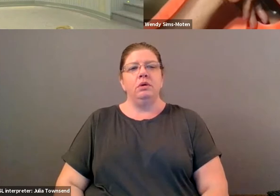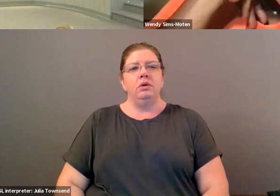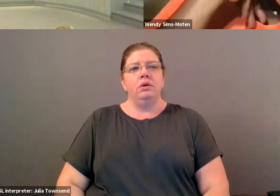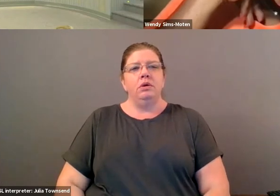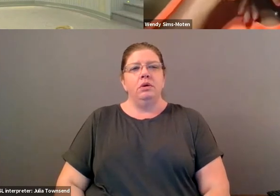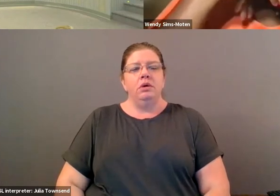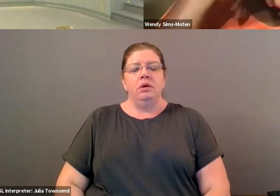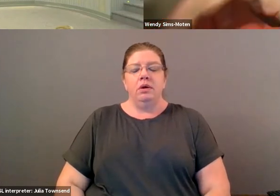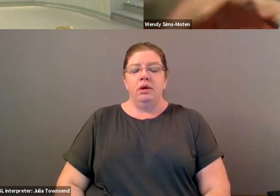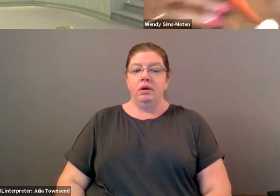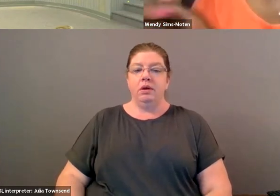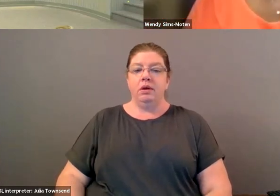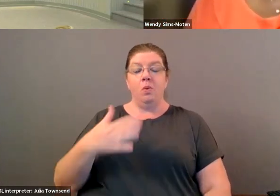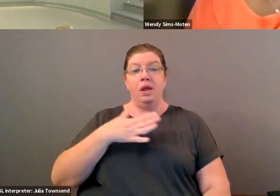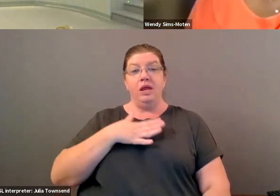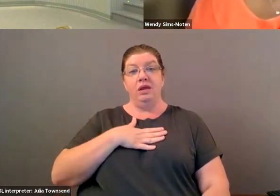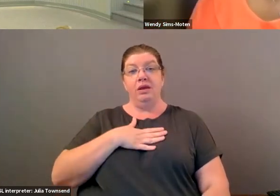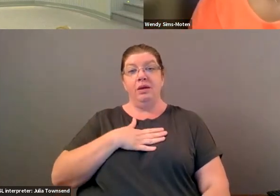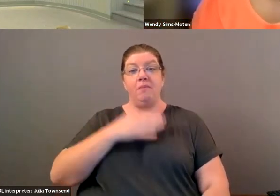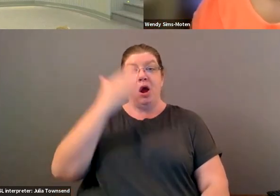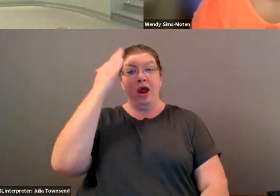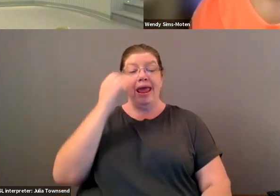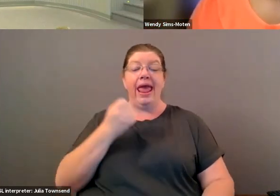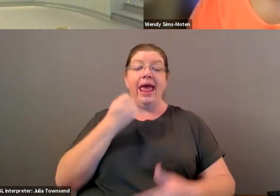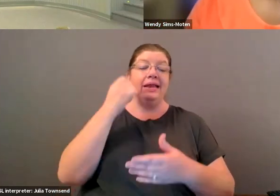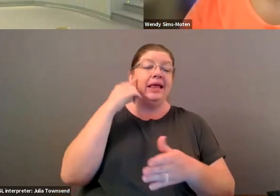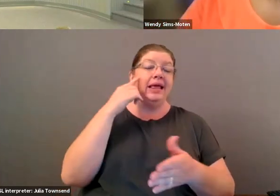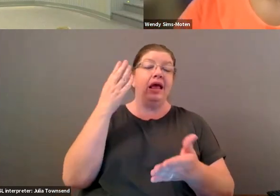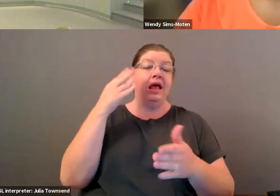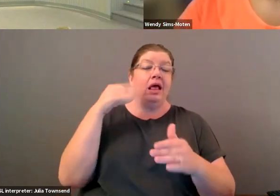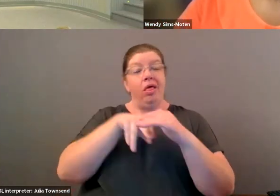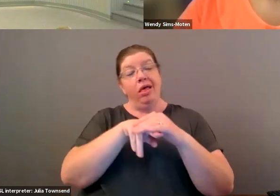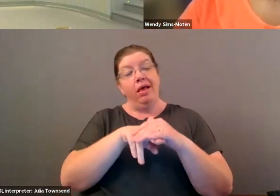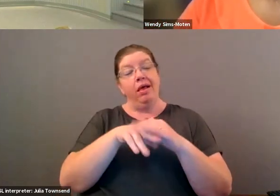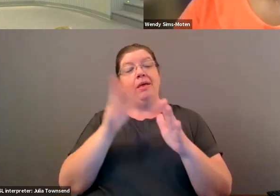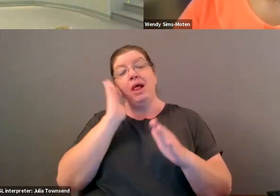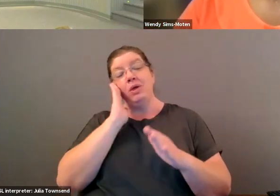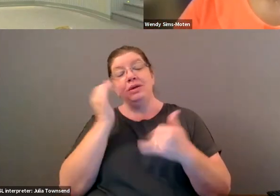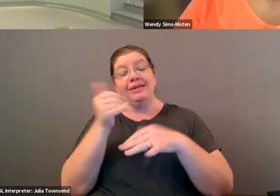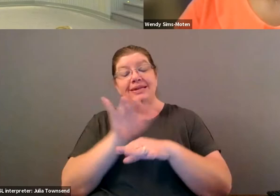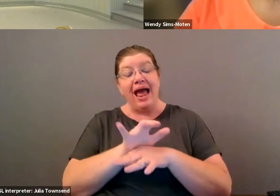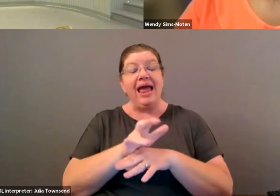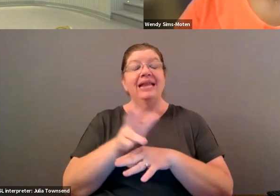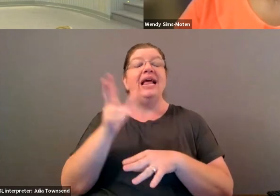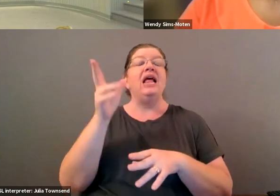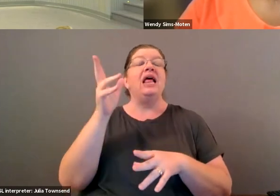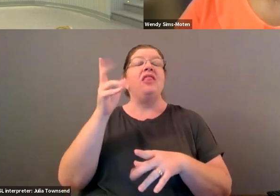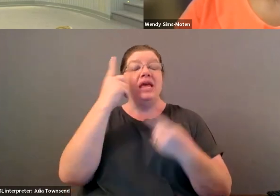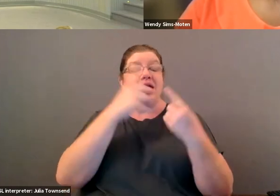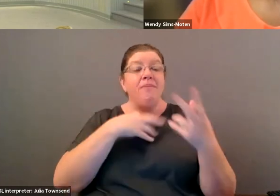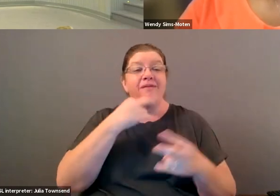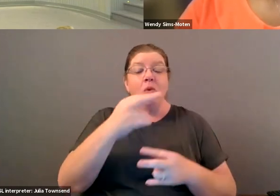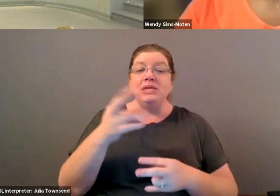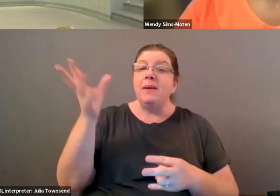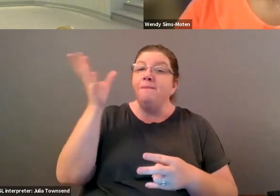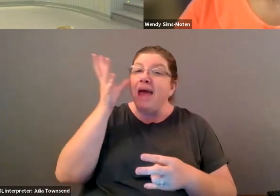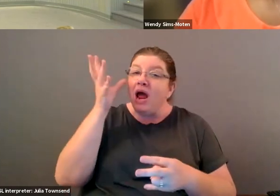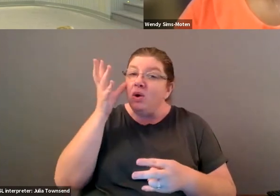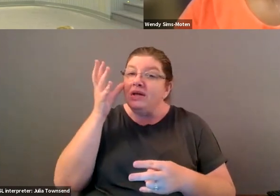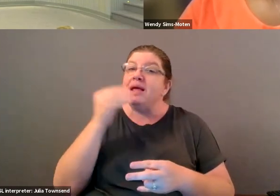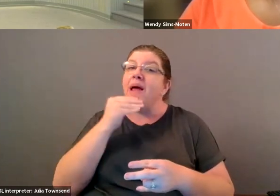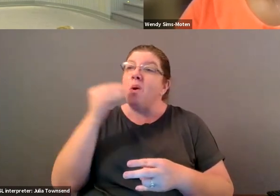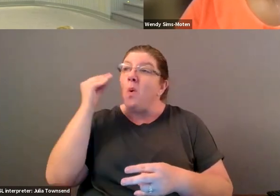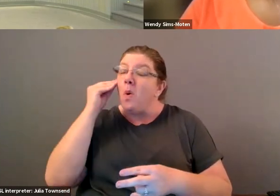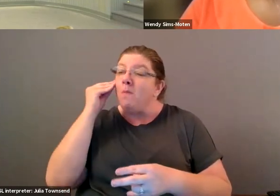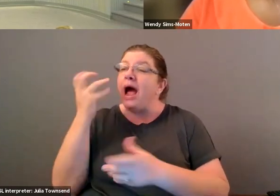When your head hits the pillow tonight, think of my voice. Parents listening at home, I implore you, hold your